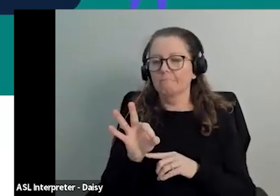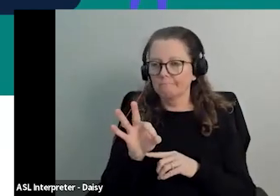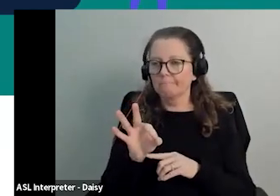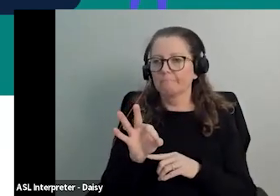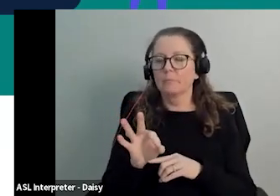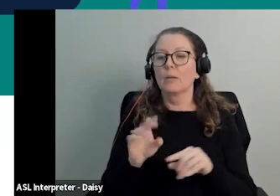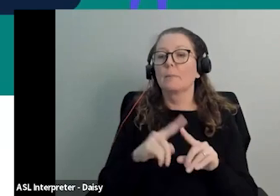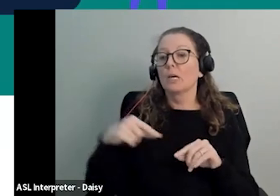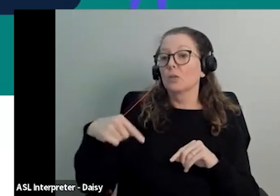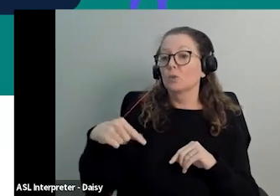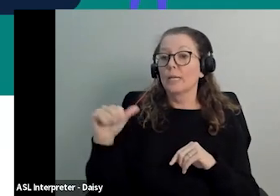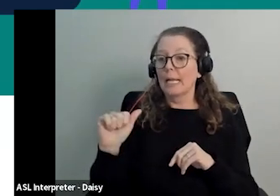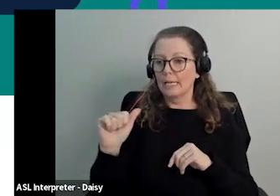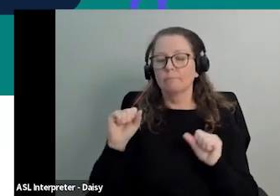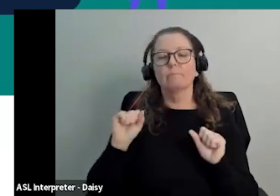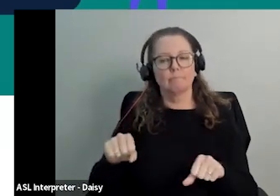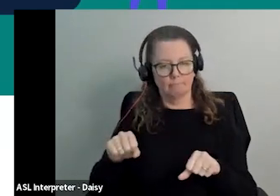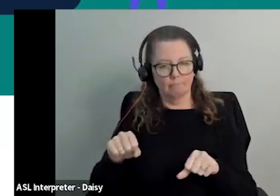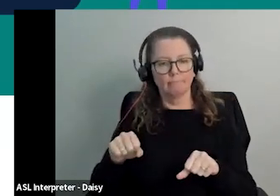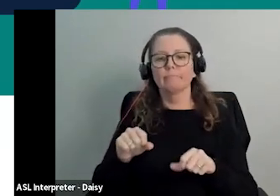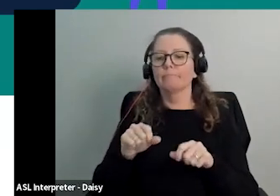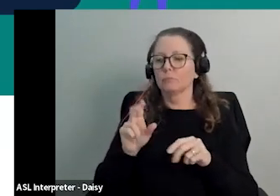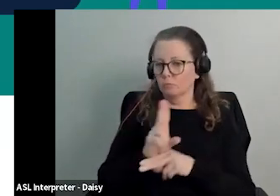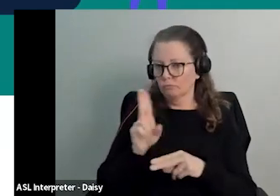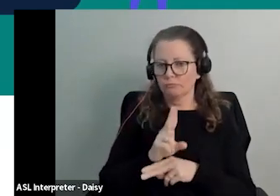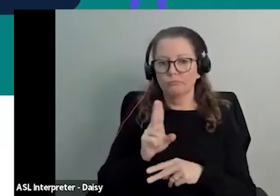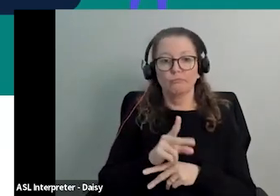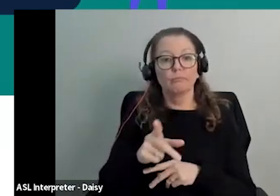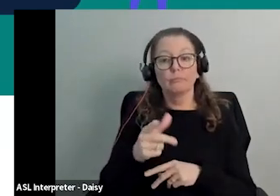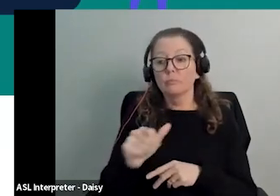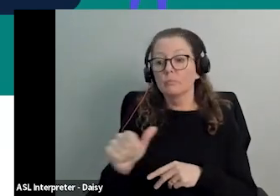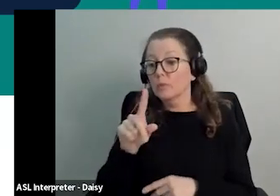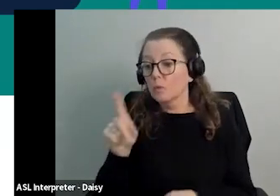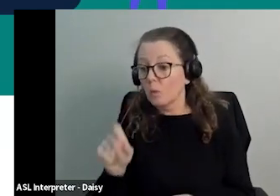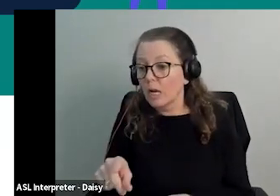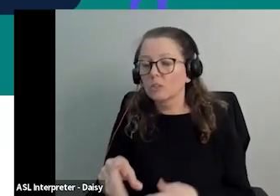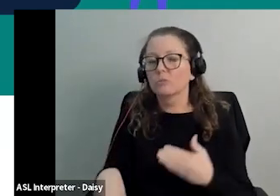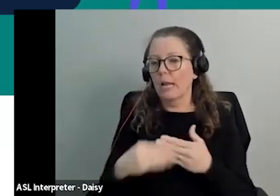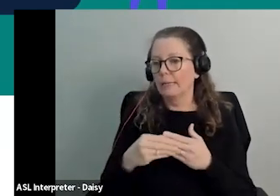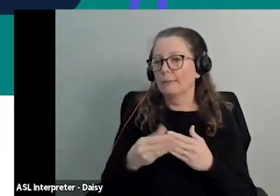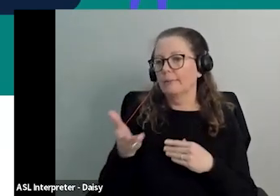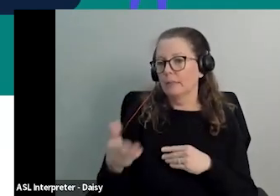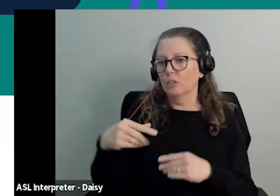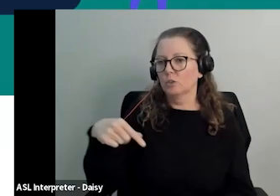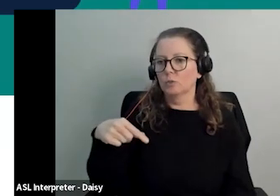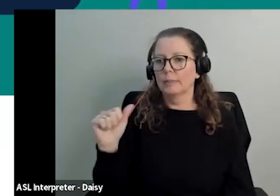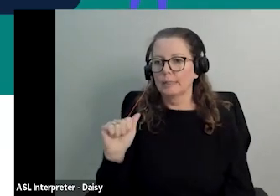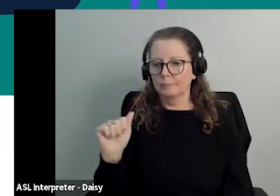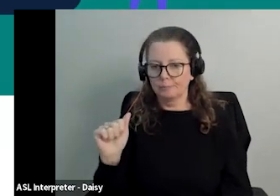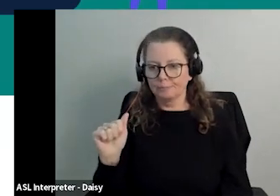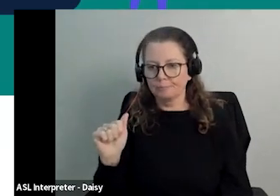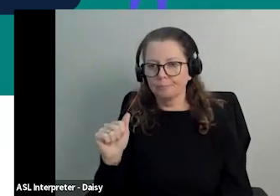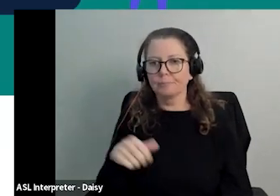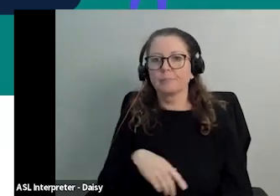the Q&A feature is on. So if you have questions throughout the presentation, you can drop them in the Q&A section. If you